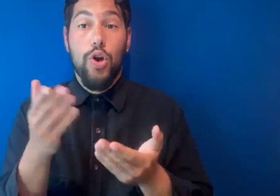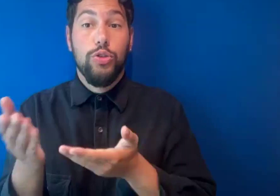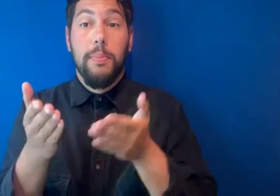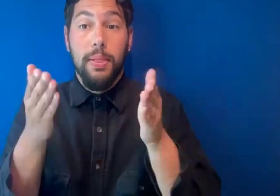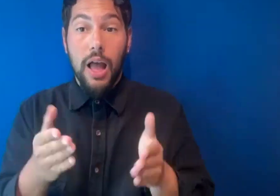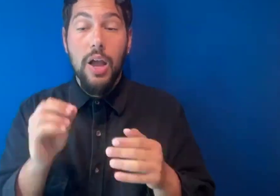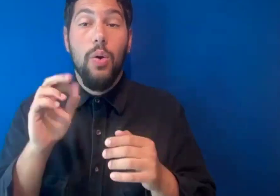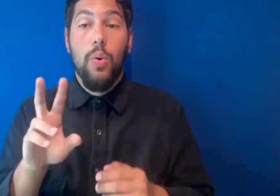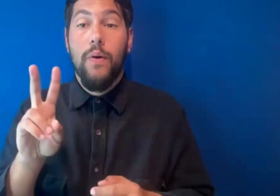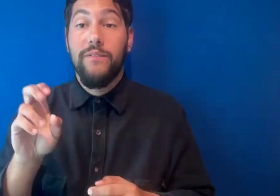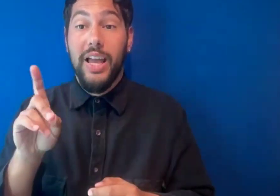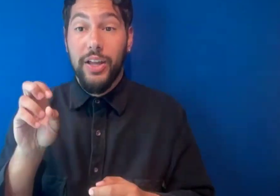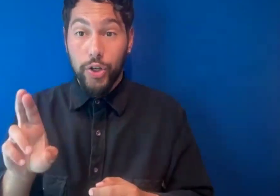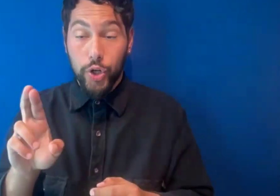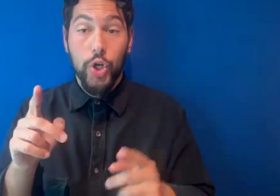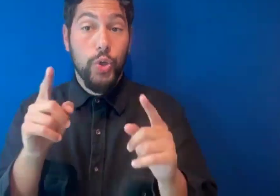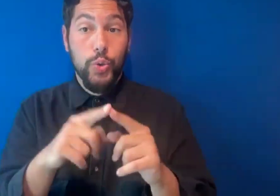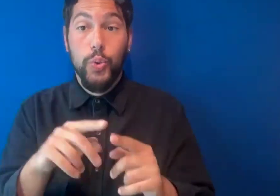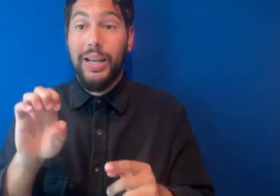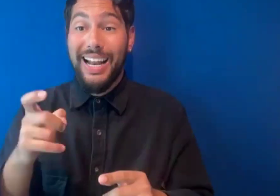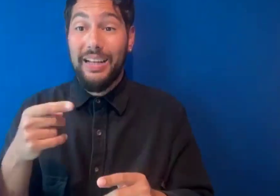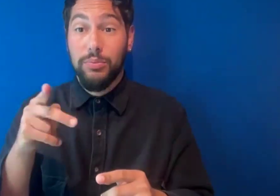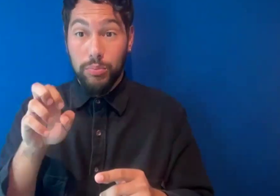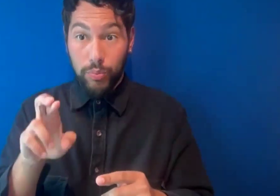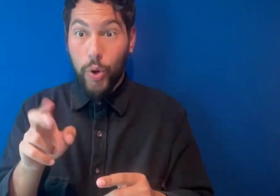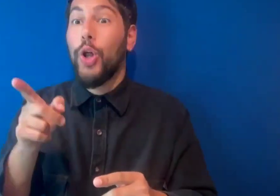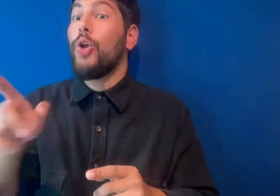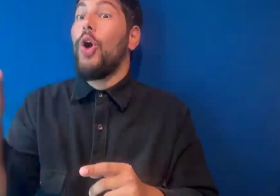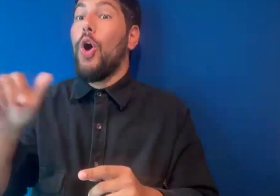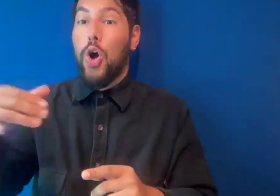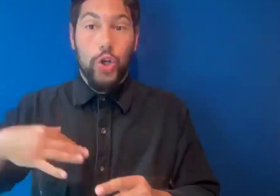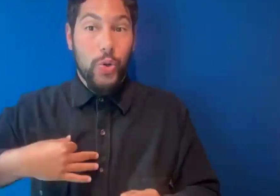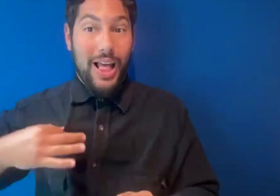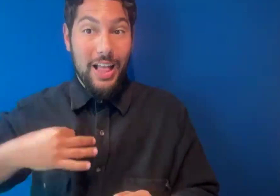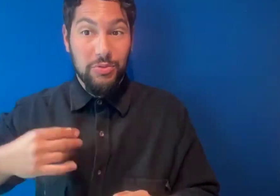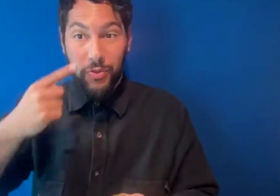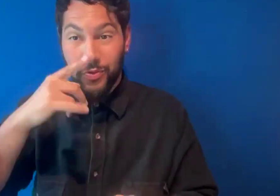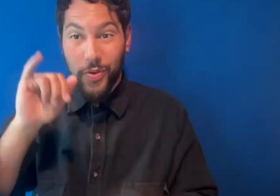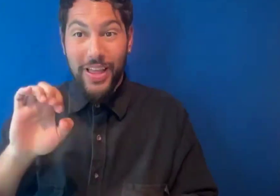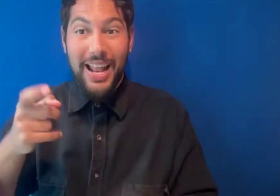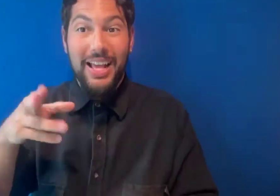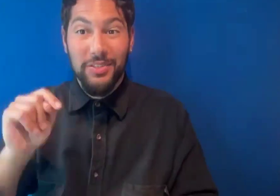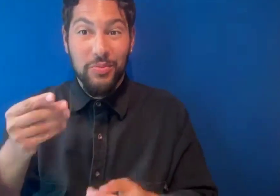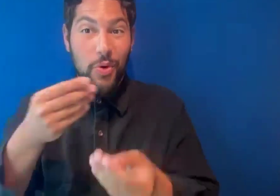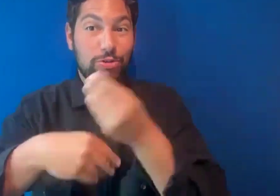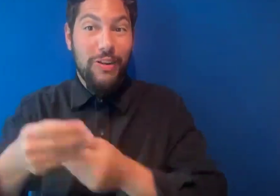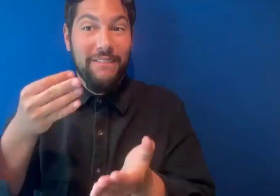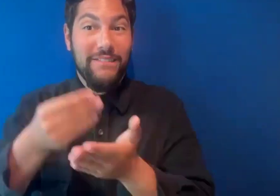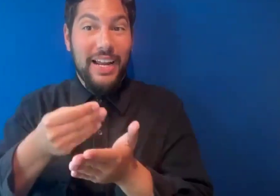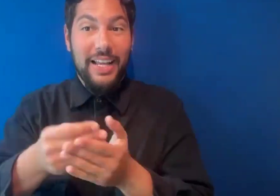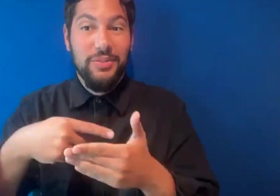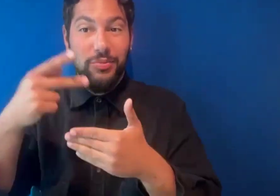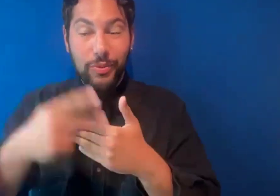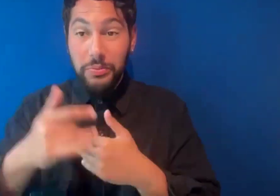vendor to an exporter, you are eligible for the export trade finance programs because